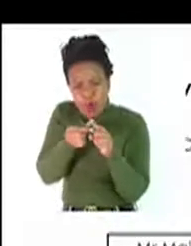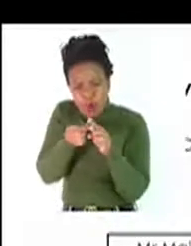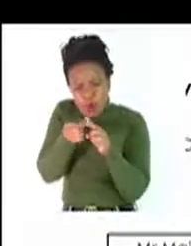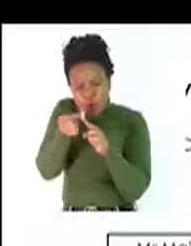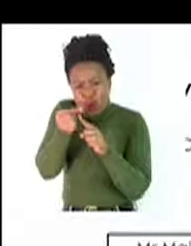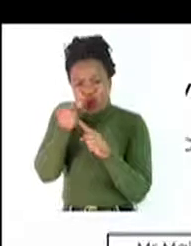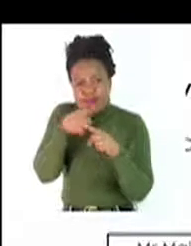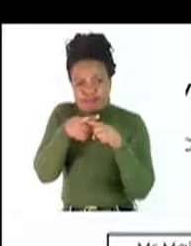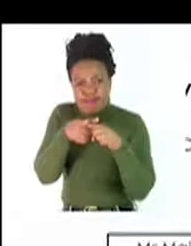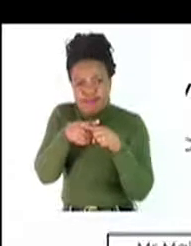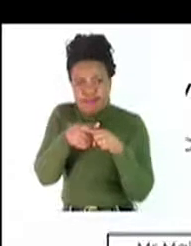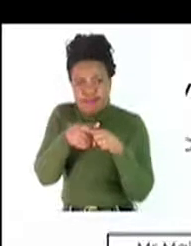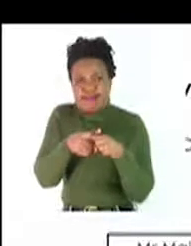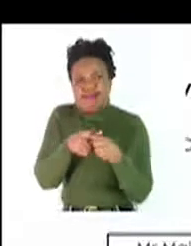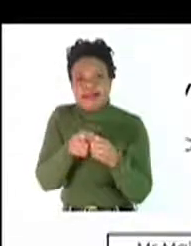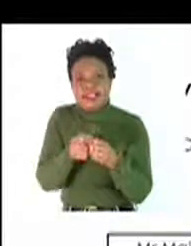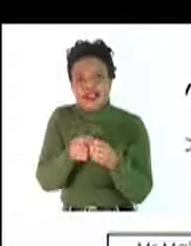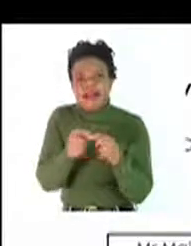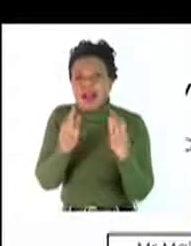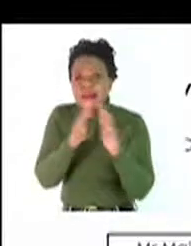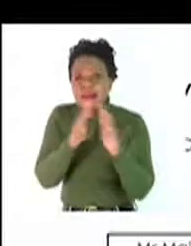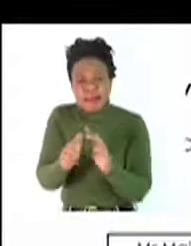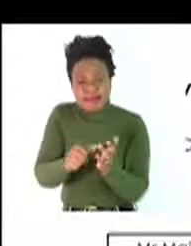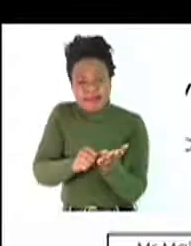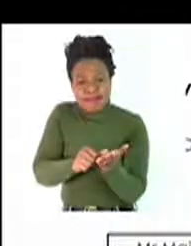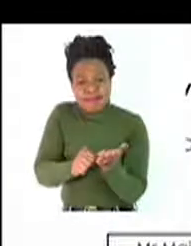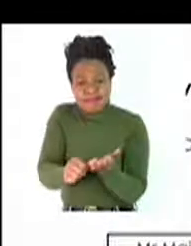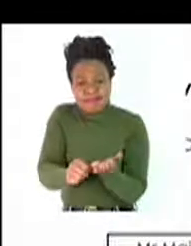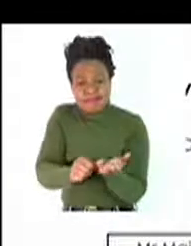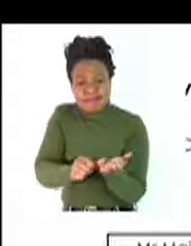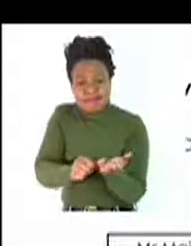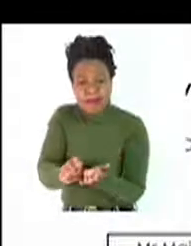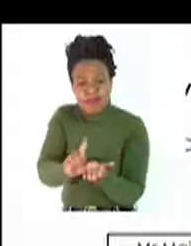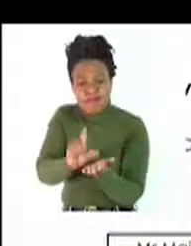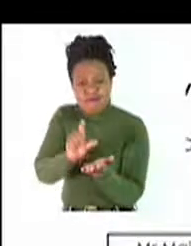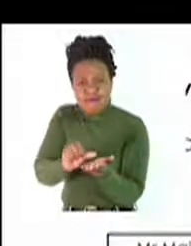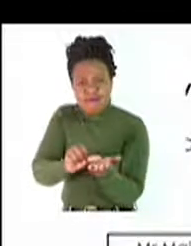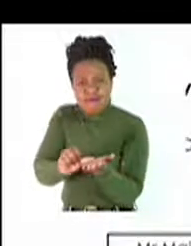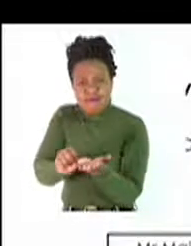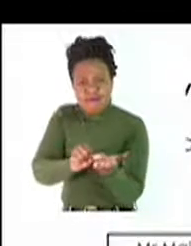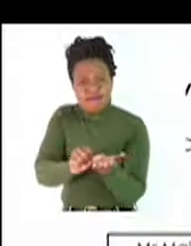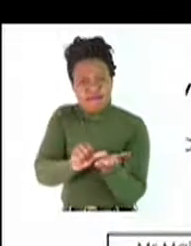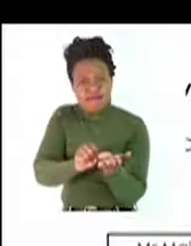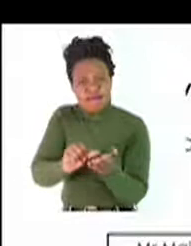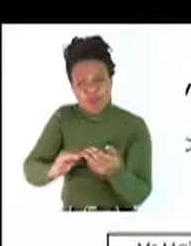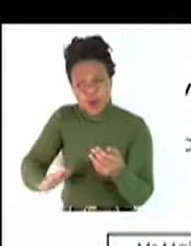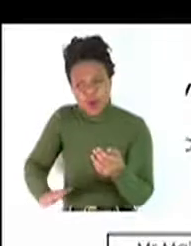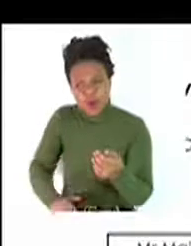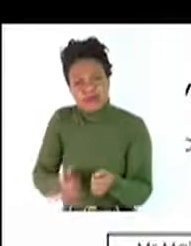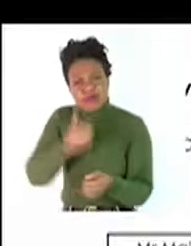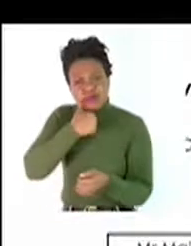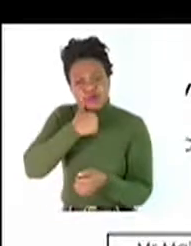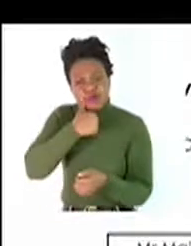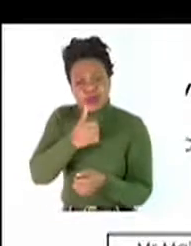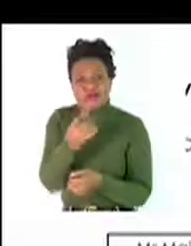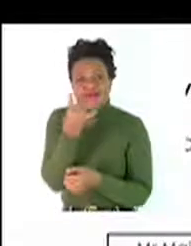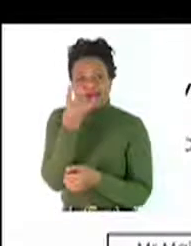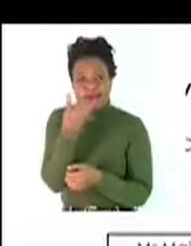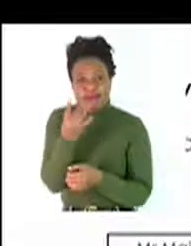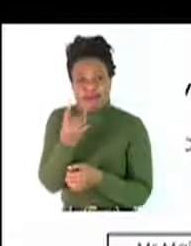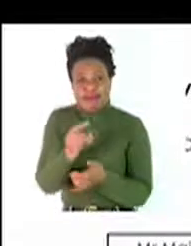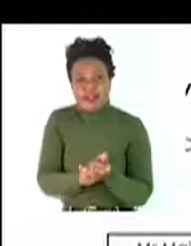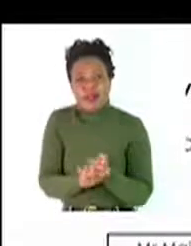People paid lots of money to get the best meat. One evening, after Mr.